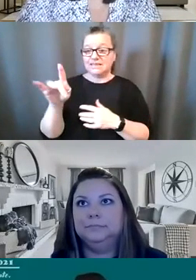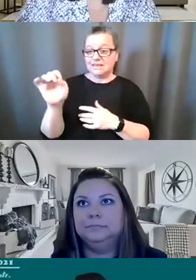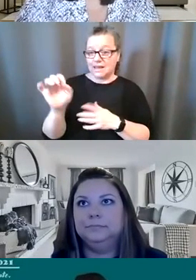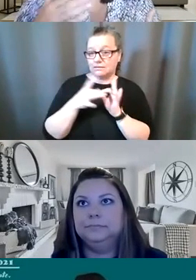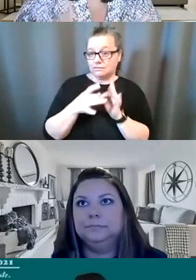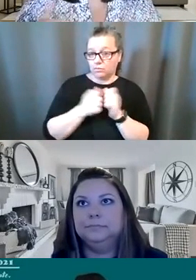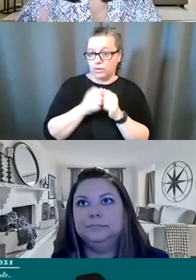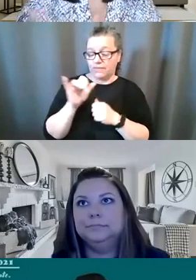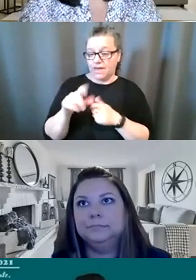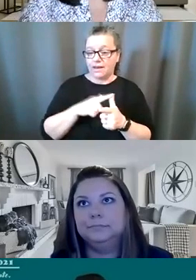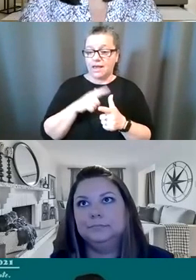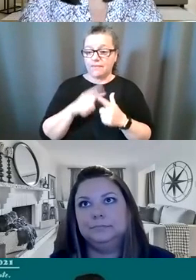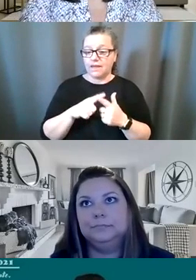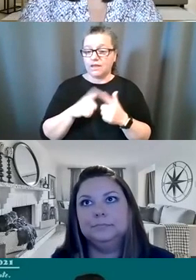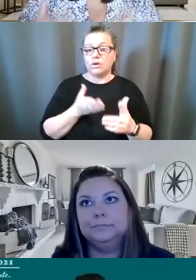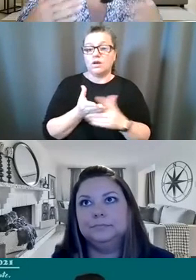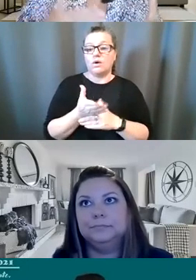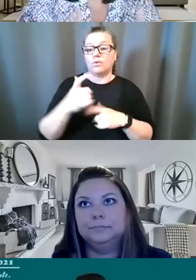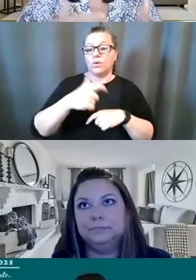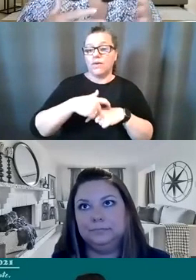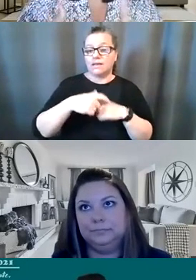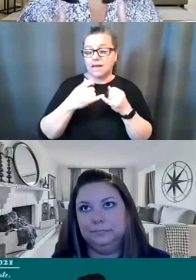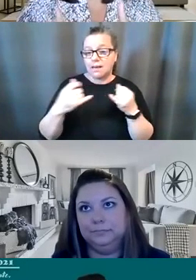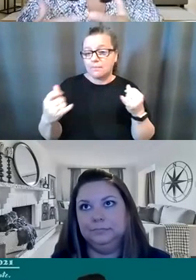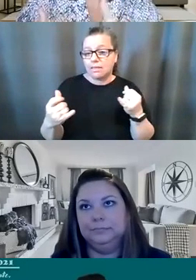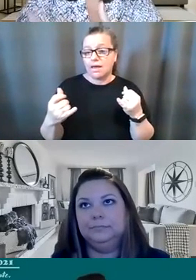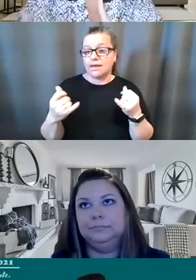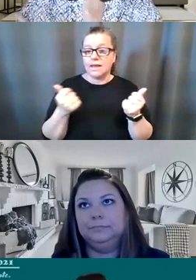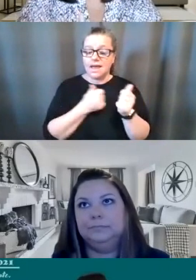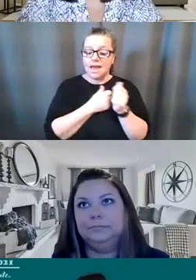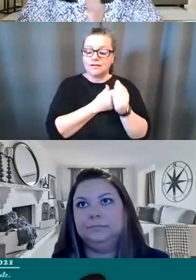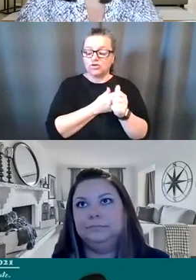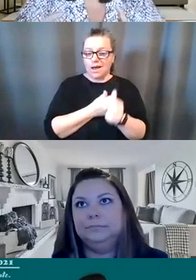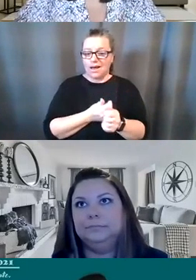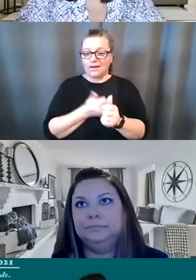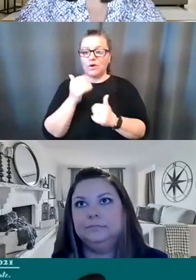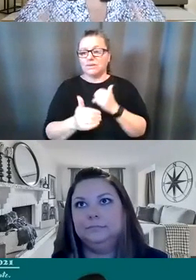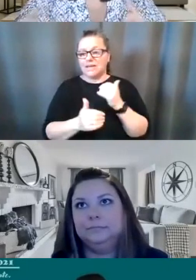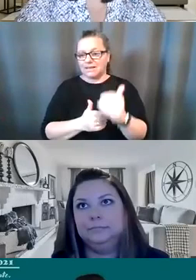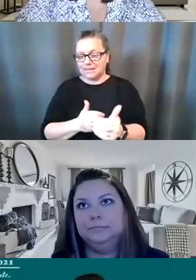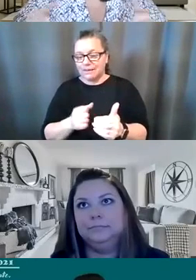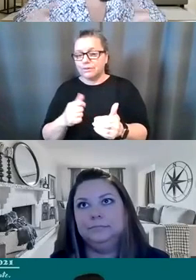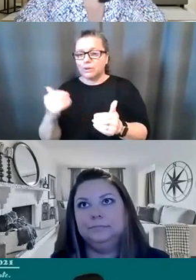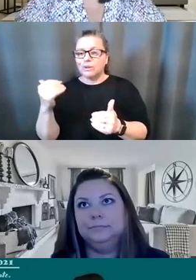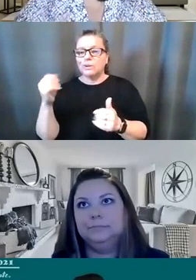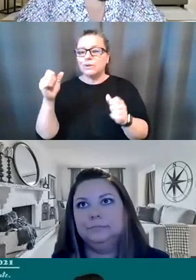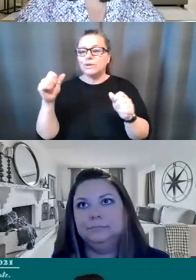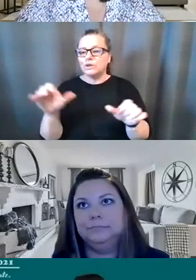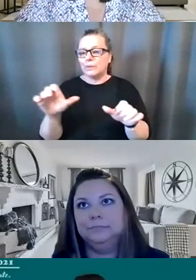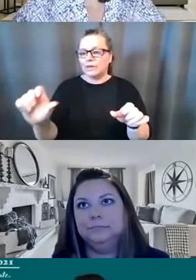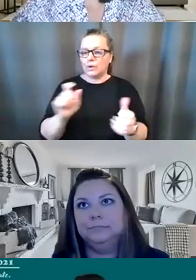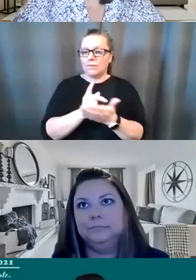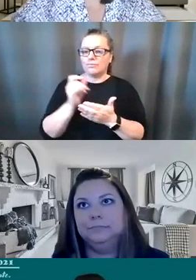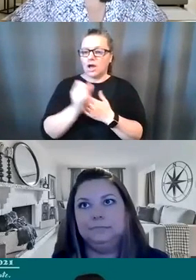associated with that. And then you can go through that timeline and kind of track those next steps so that you're doing your project